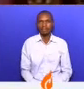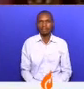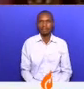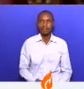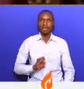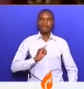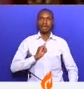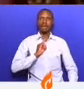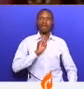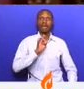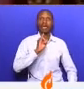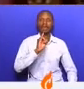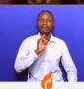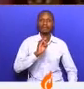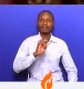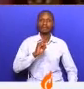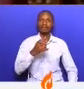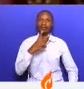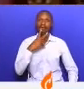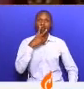Ayes 204.